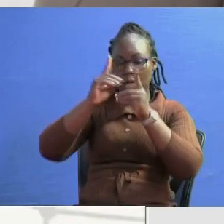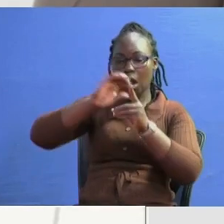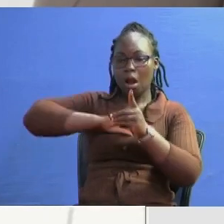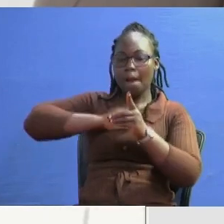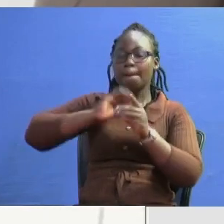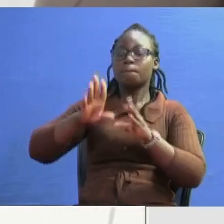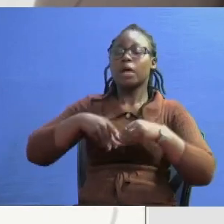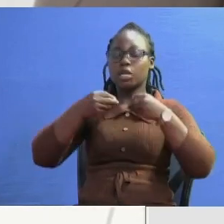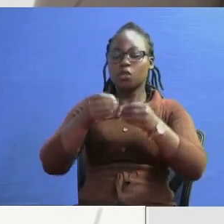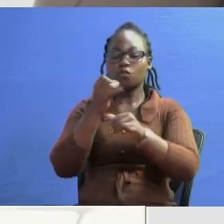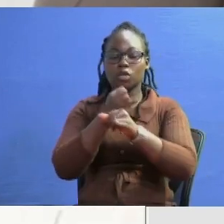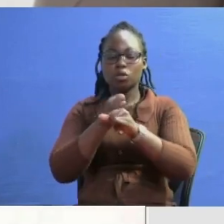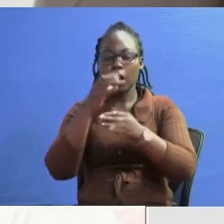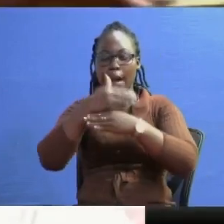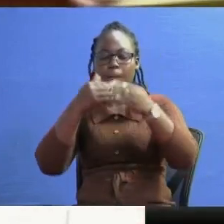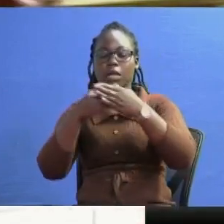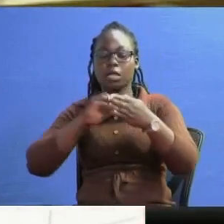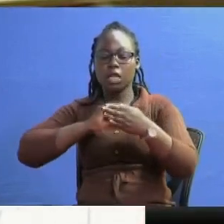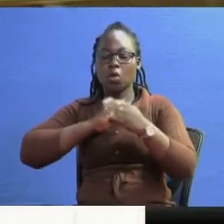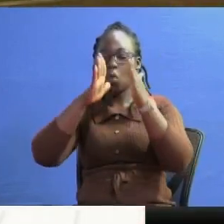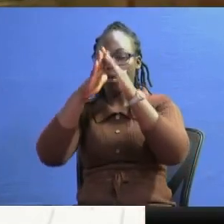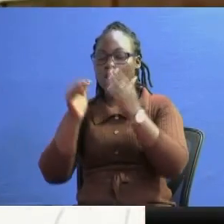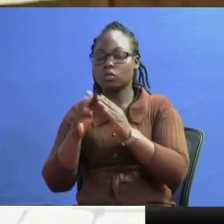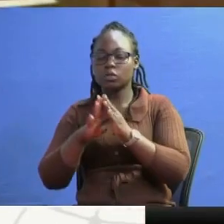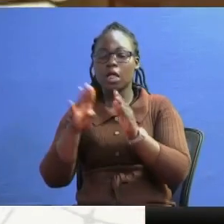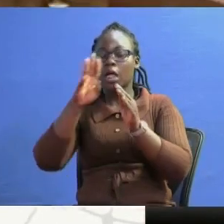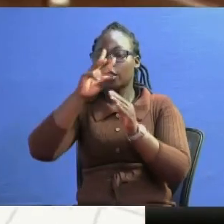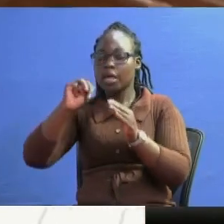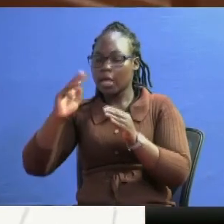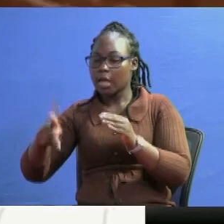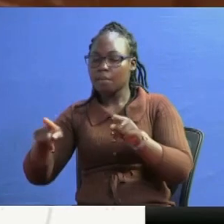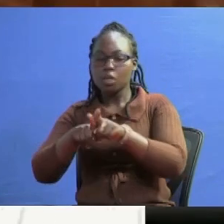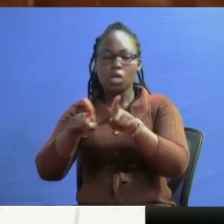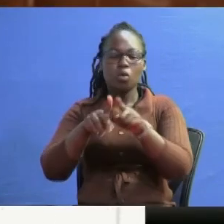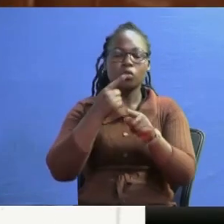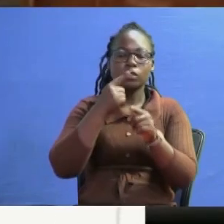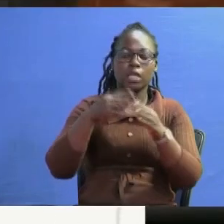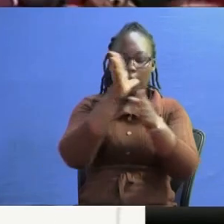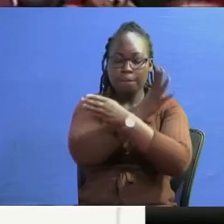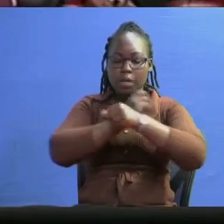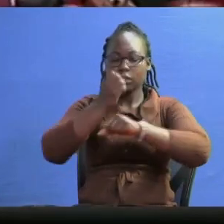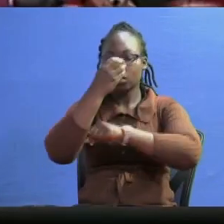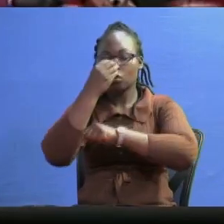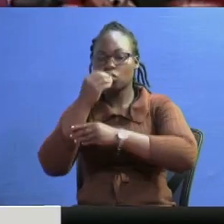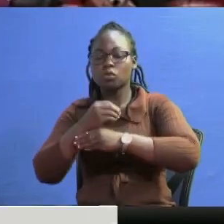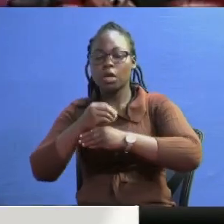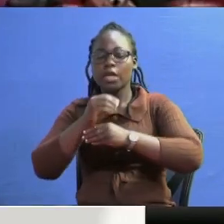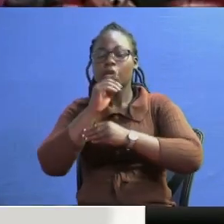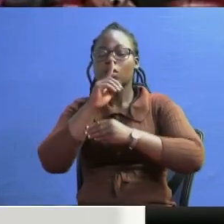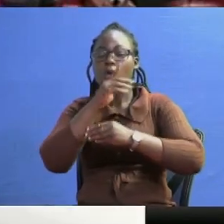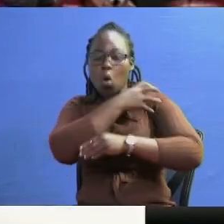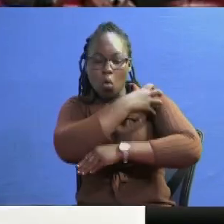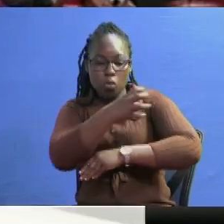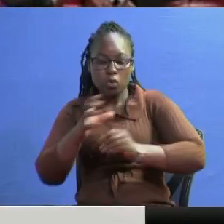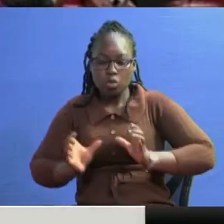providing jobs and letting them build their own houses. The members of Parliament also alleged that President William Ruto in his authority was